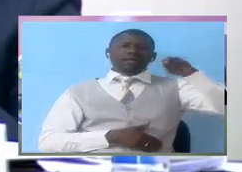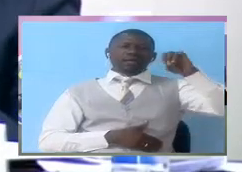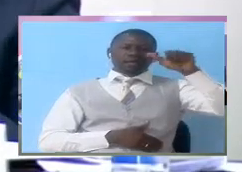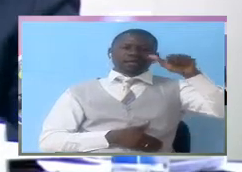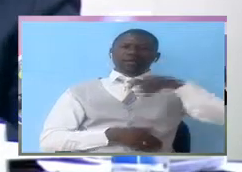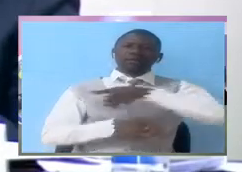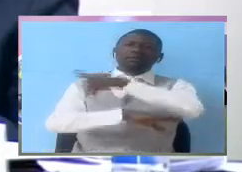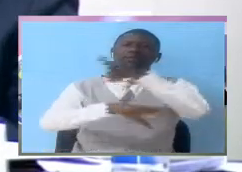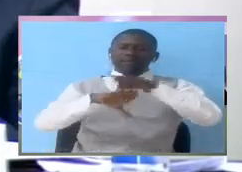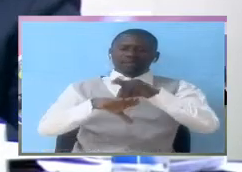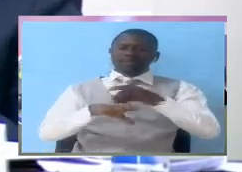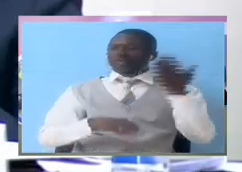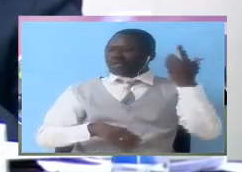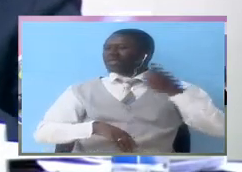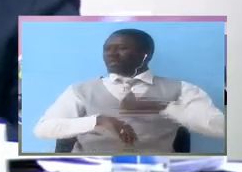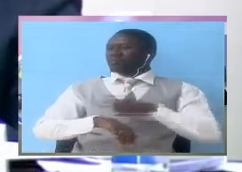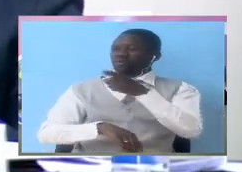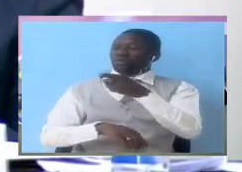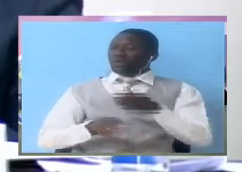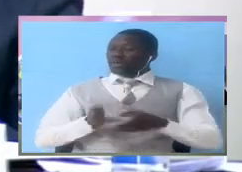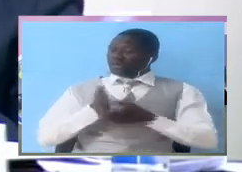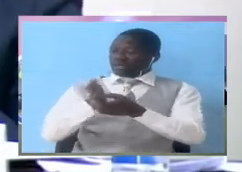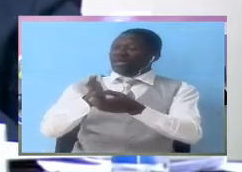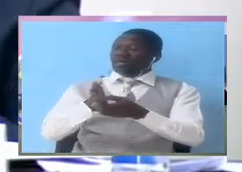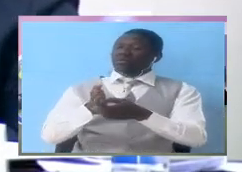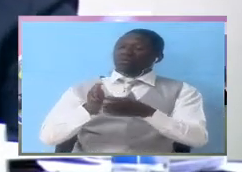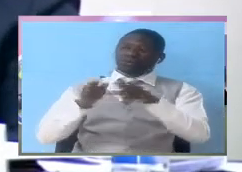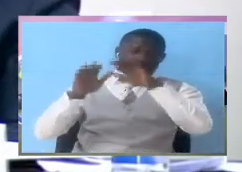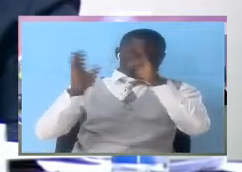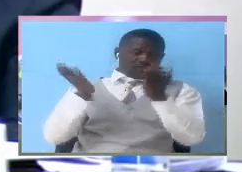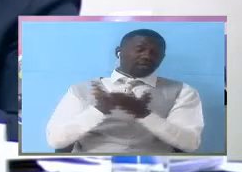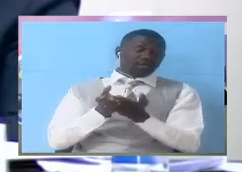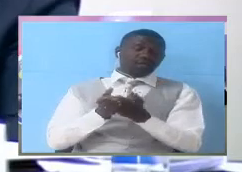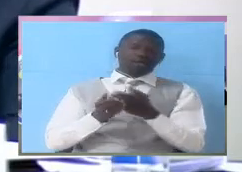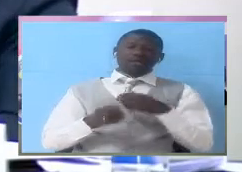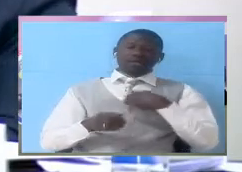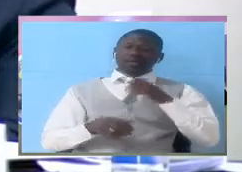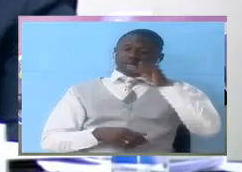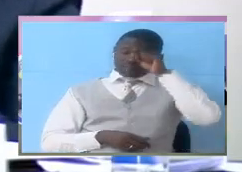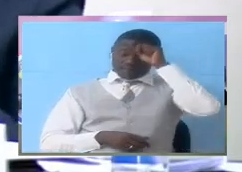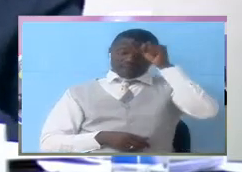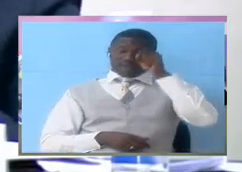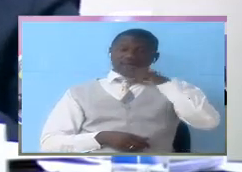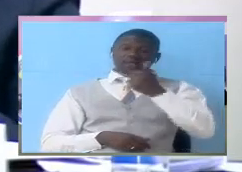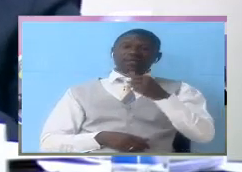you are Director General and the President, and the NIA had chairmanship